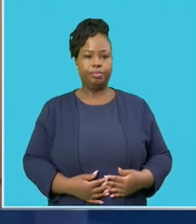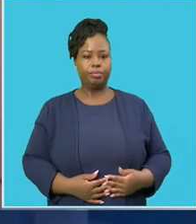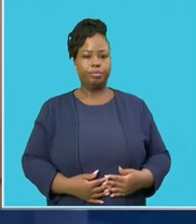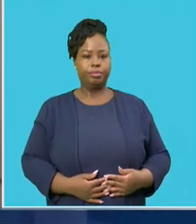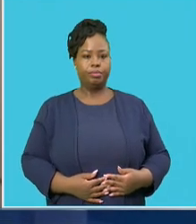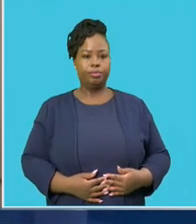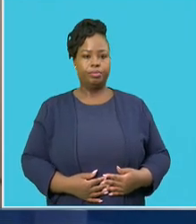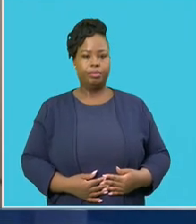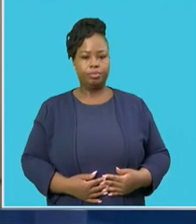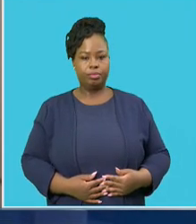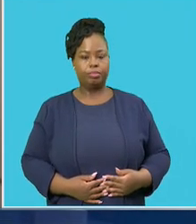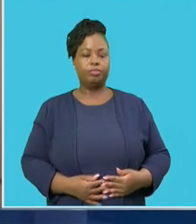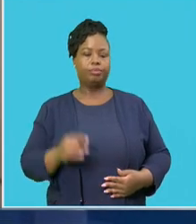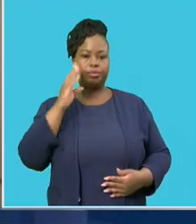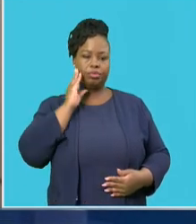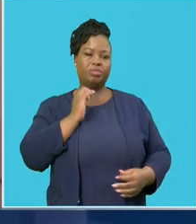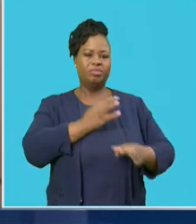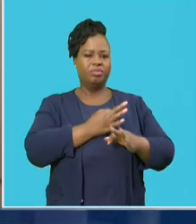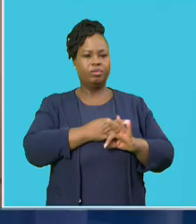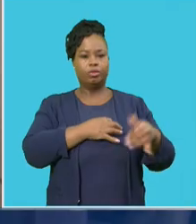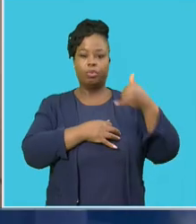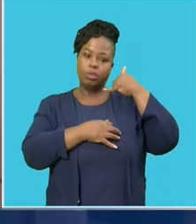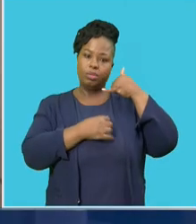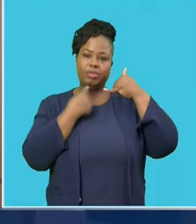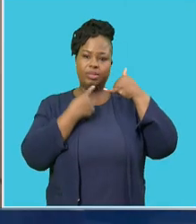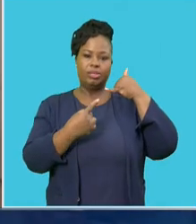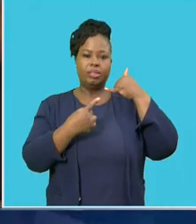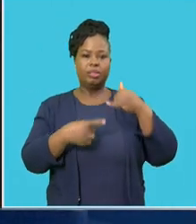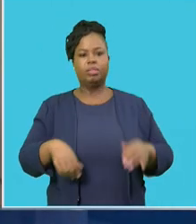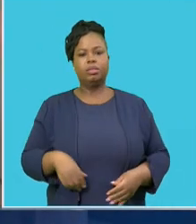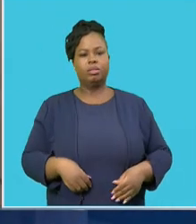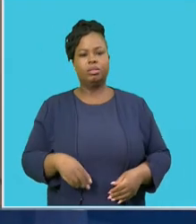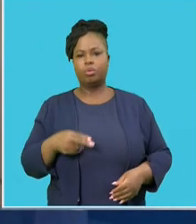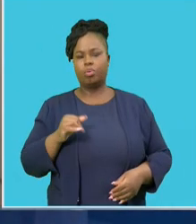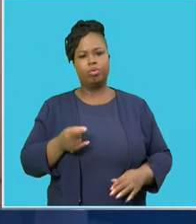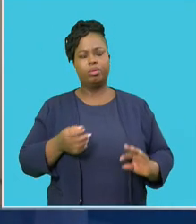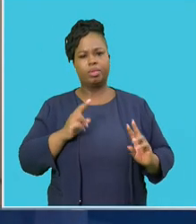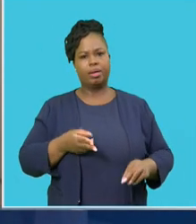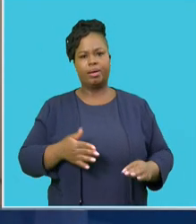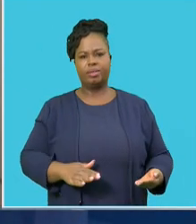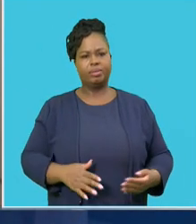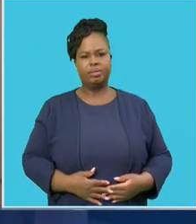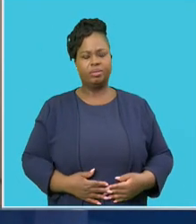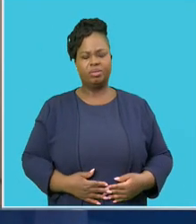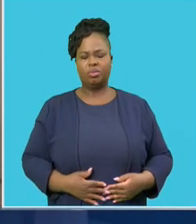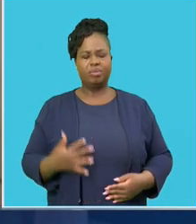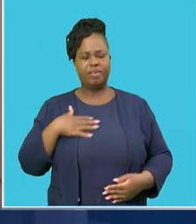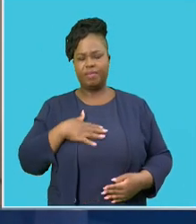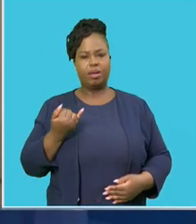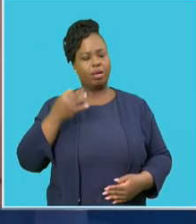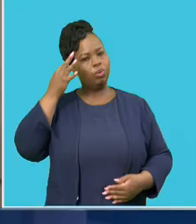mkuna popo mvoni zemple la kore popo asali. Munga kutangagia lor